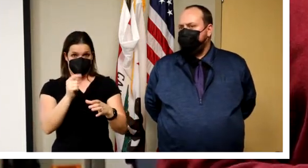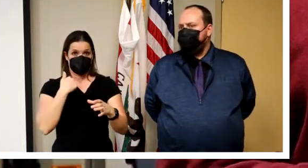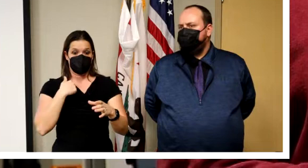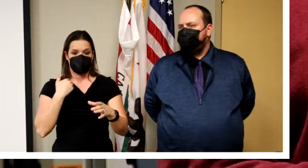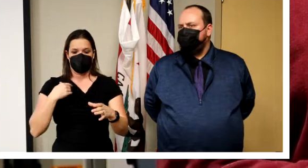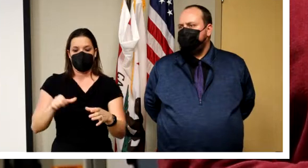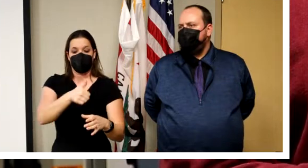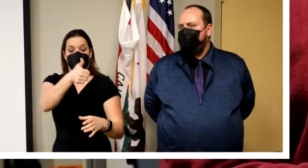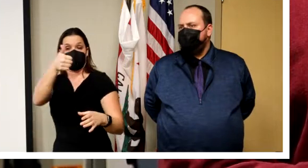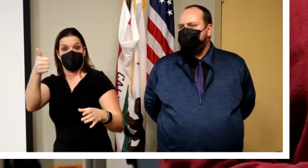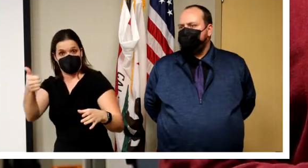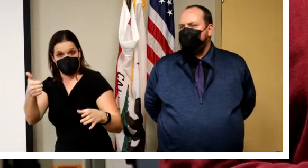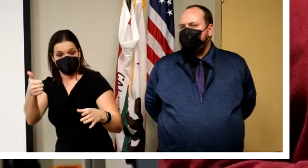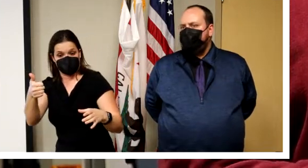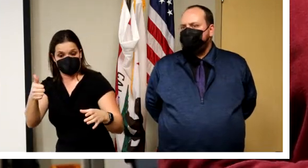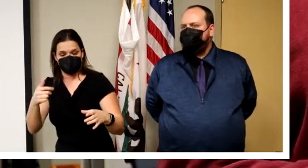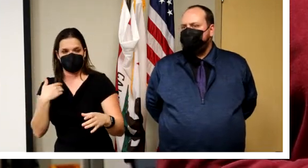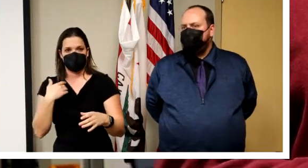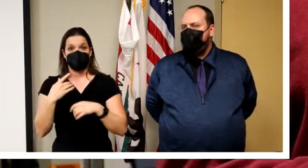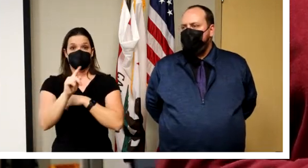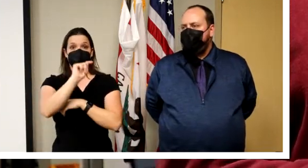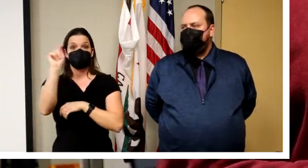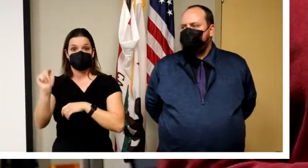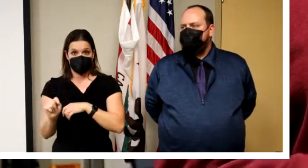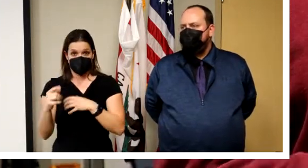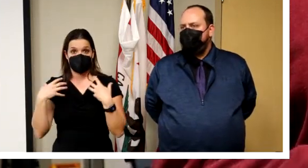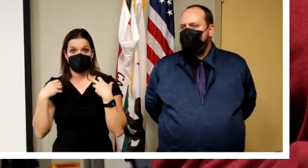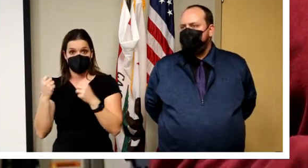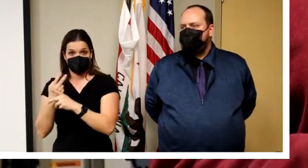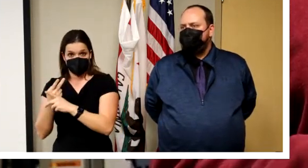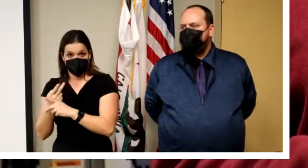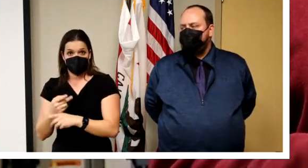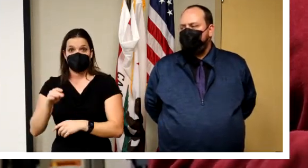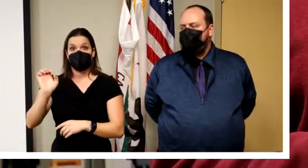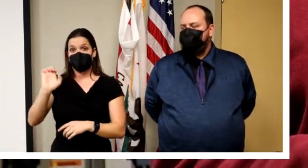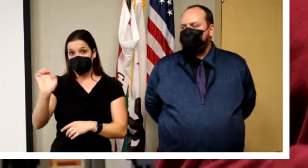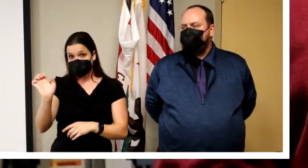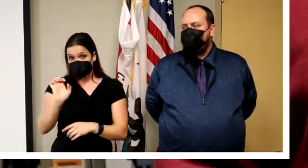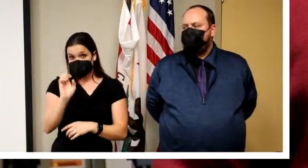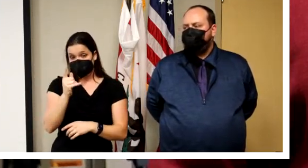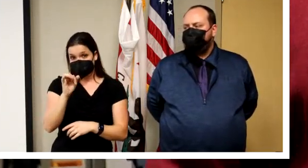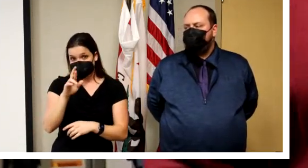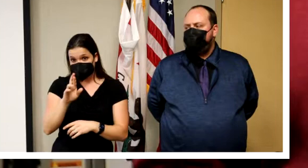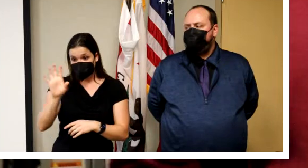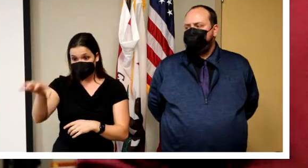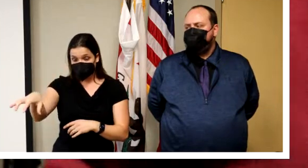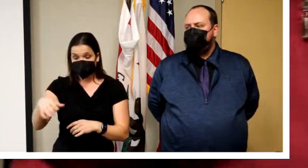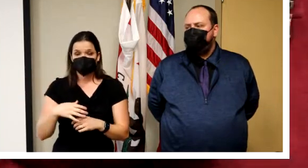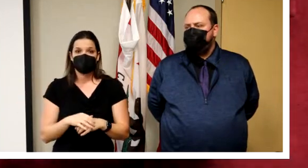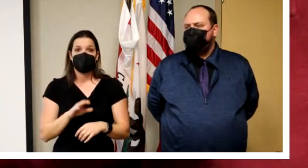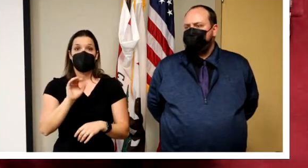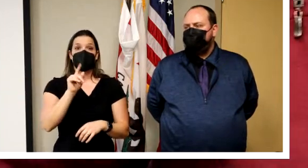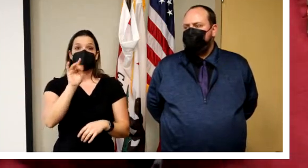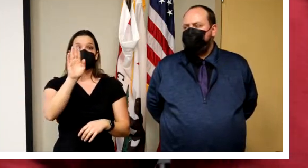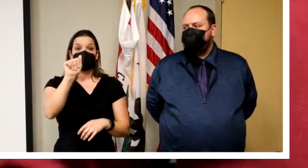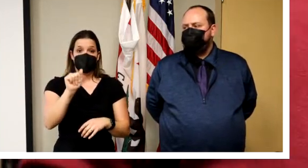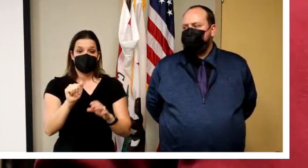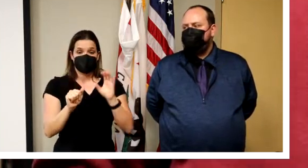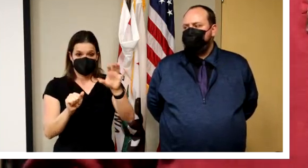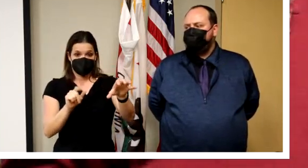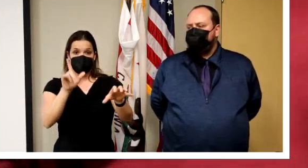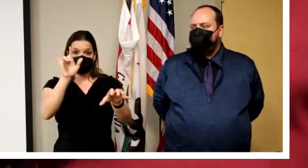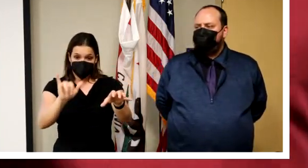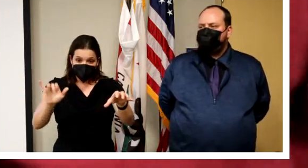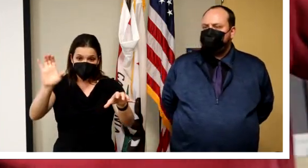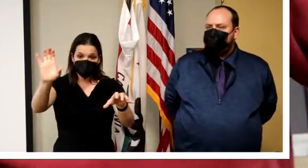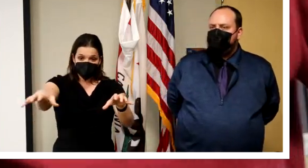other healthcare districts. There's the Tulare Healthcare District, the Exeter Healthcare District, the Alta Healthcare District, the